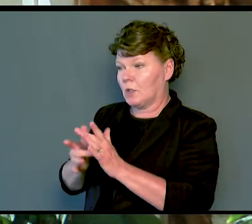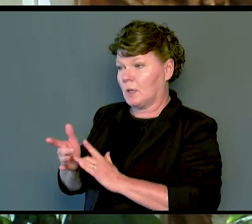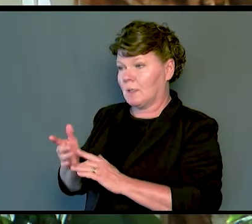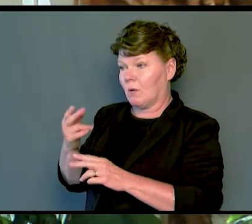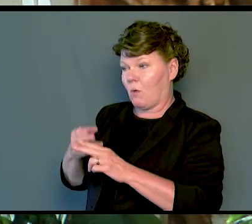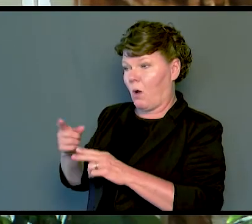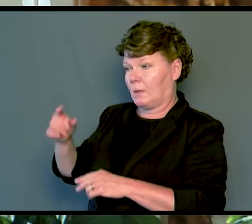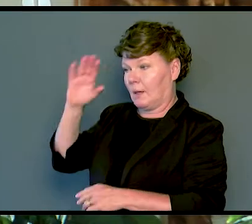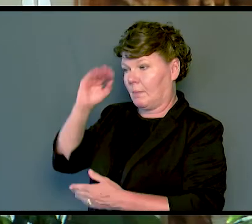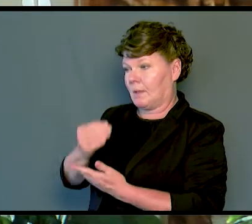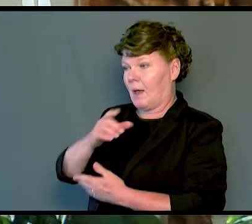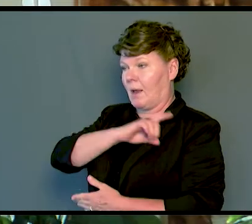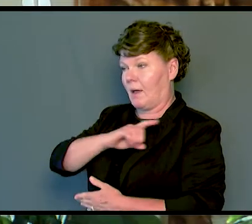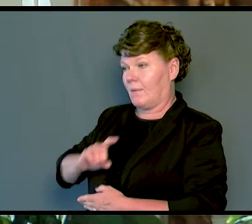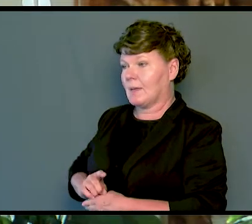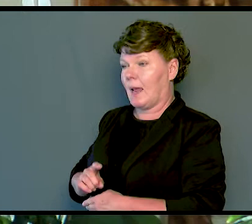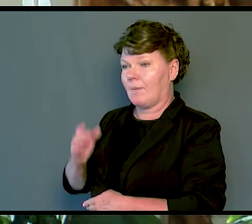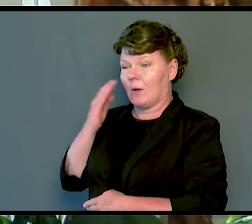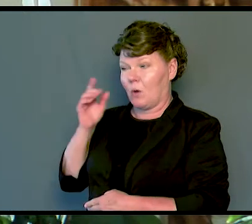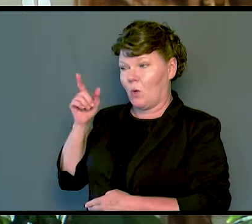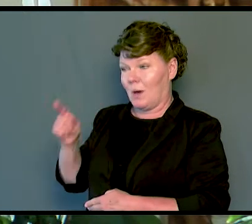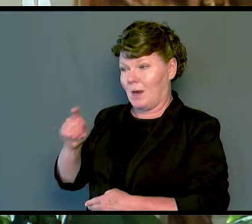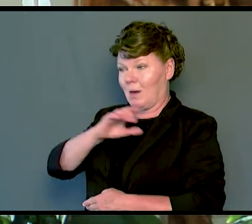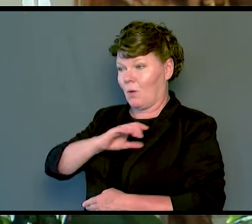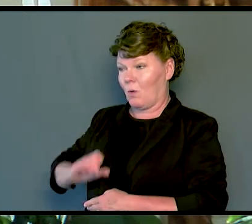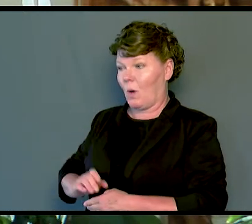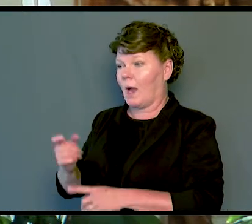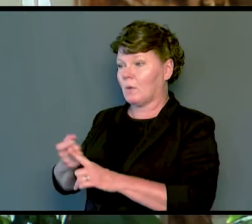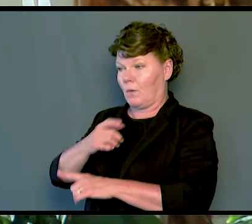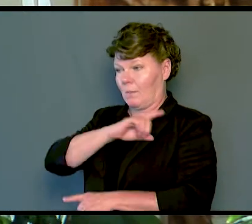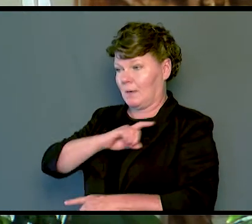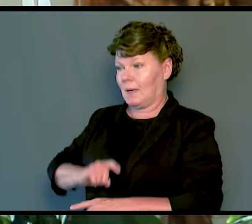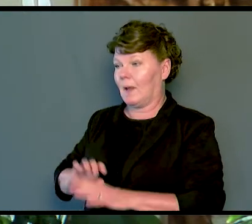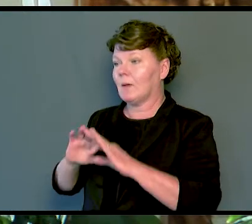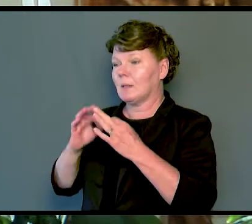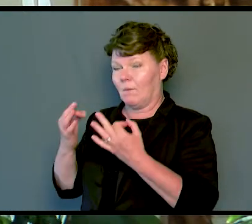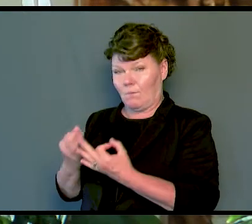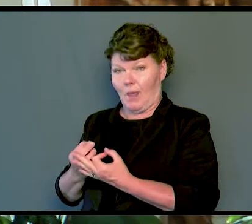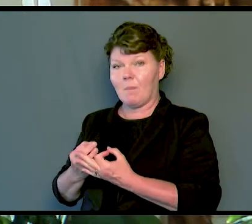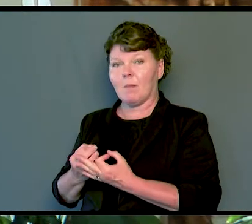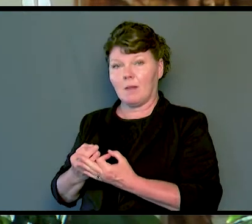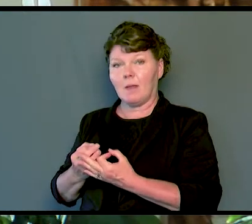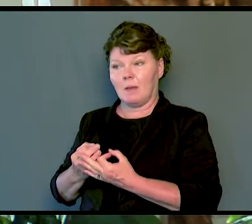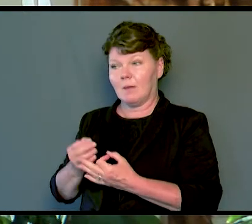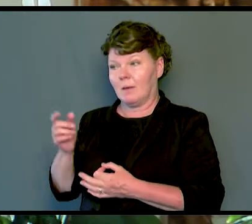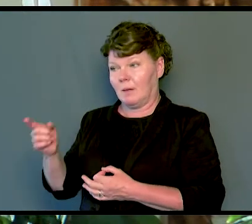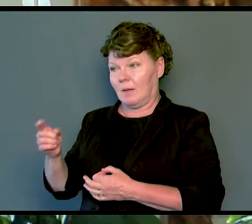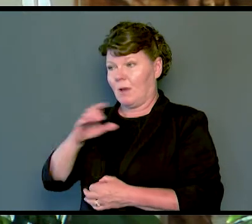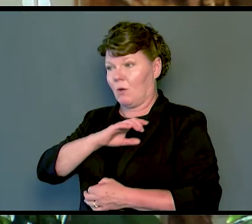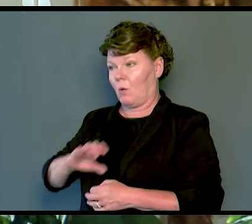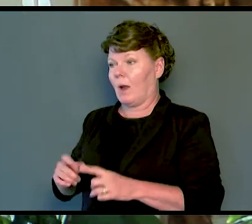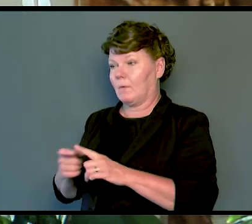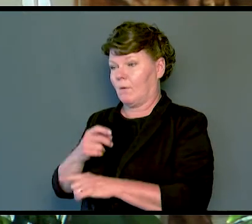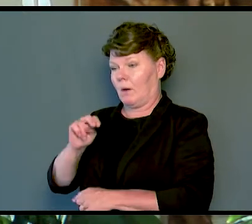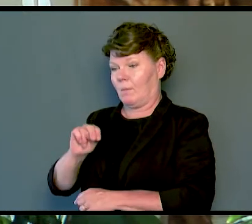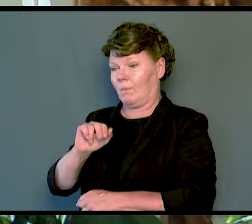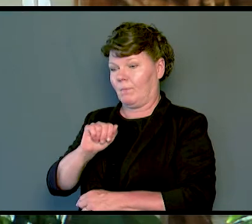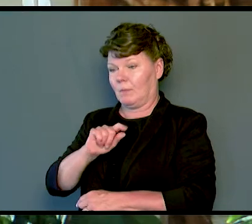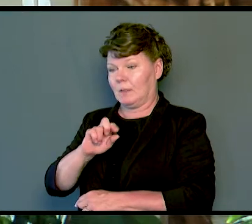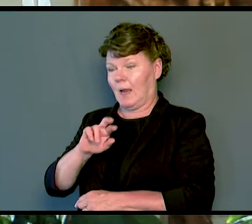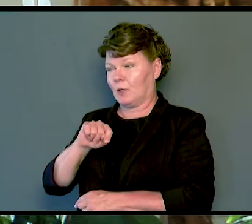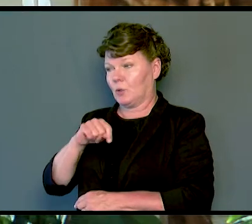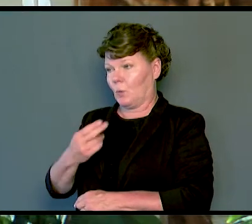he called him the Son of David. He knew that the Messiah would come from David's line, and that the Messiah would come from